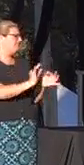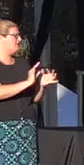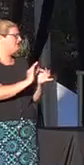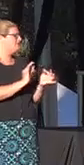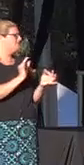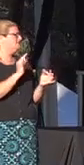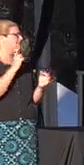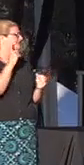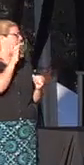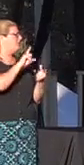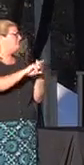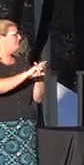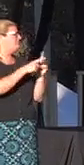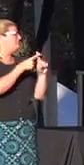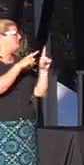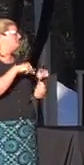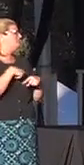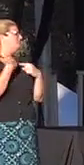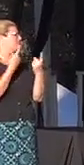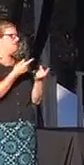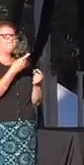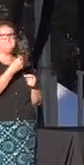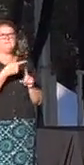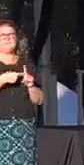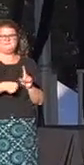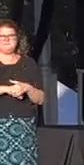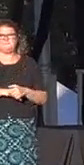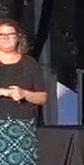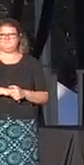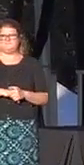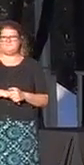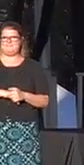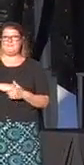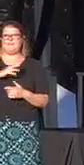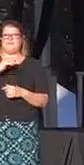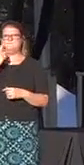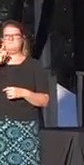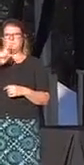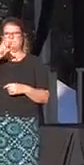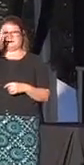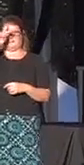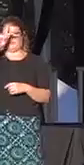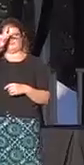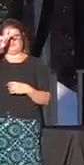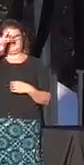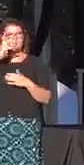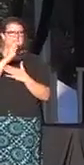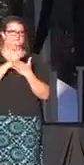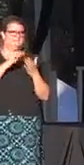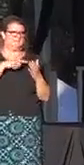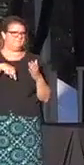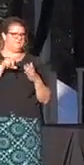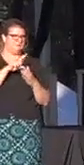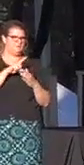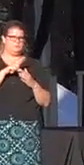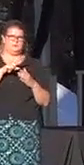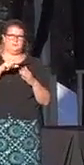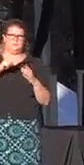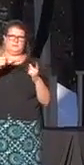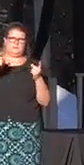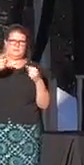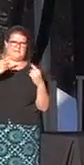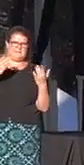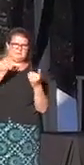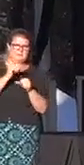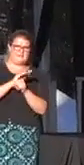your friendship over the last several months. On behalf of the Padres organization, some of whom are in attendance here tonight,